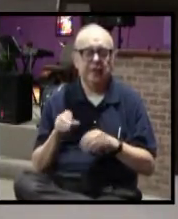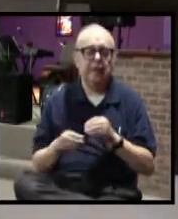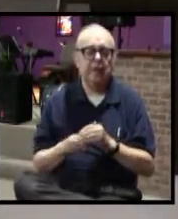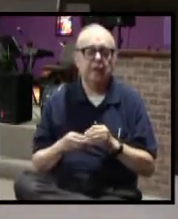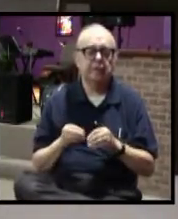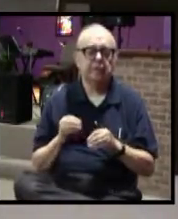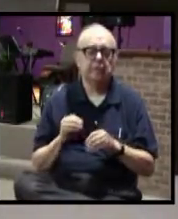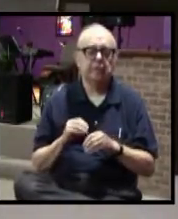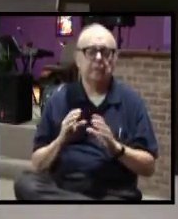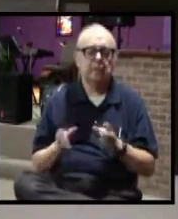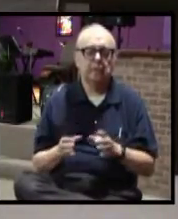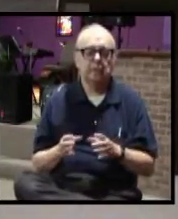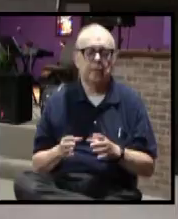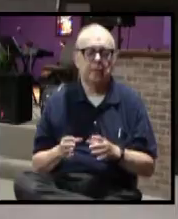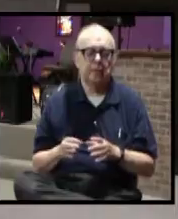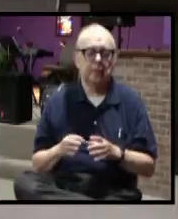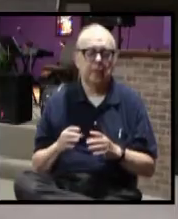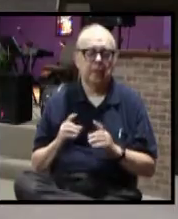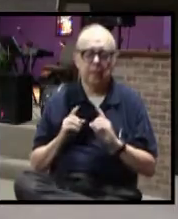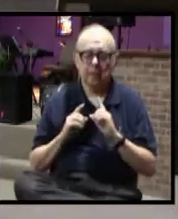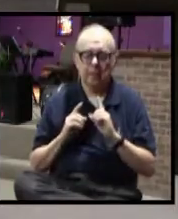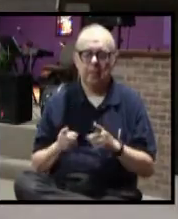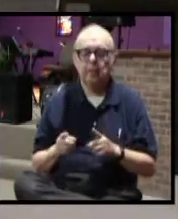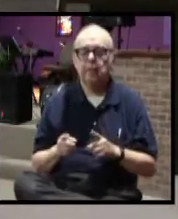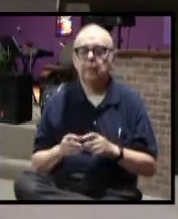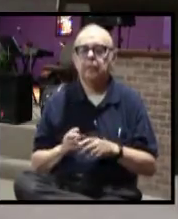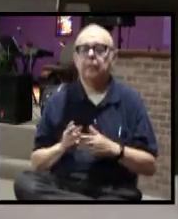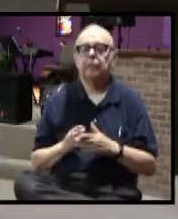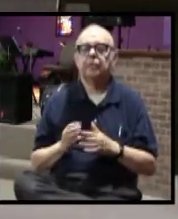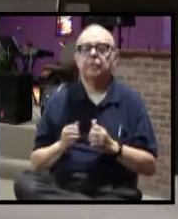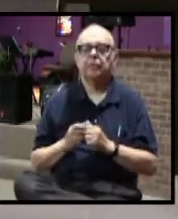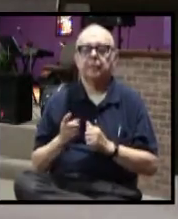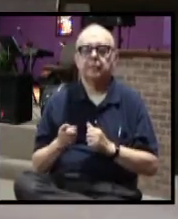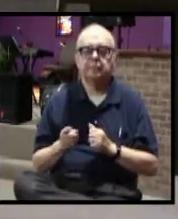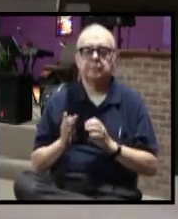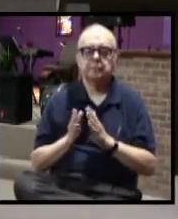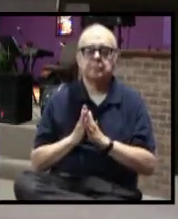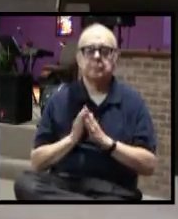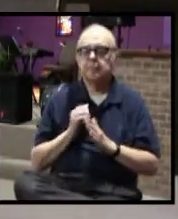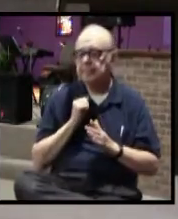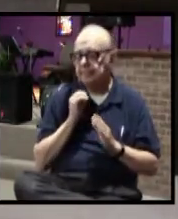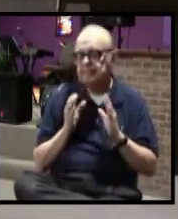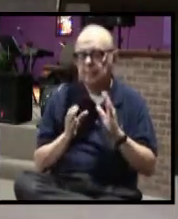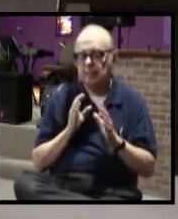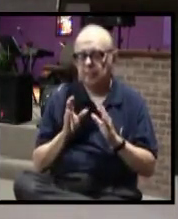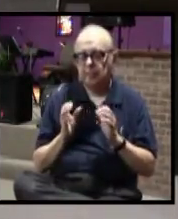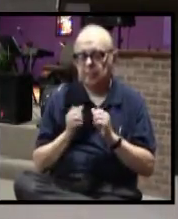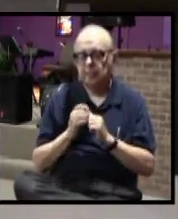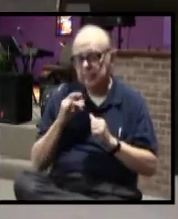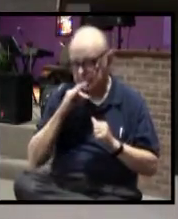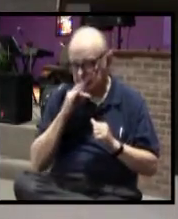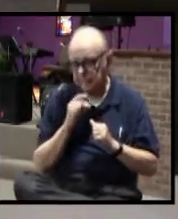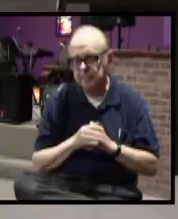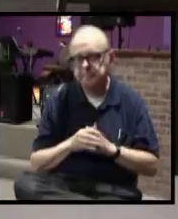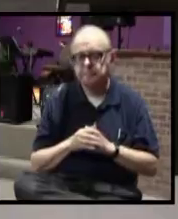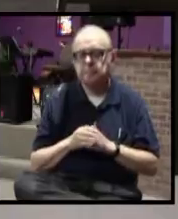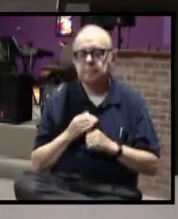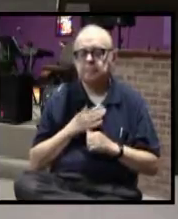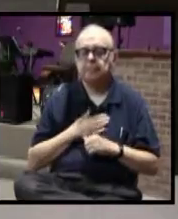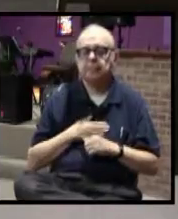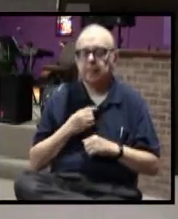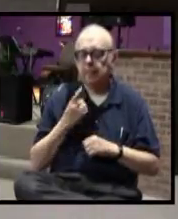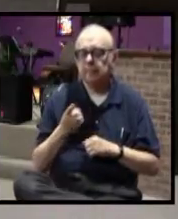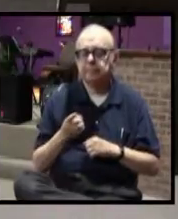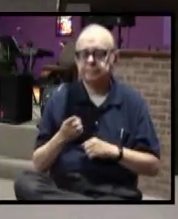for his peers to include him. The only solution that I can come up with is to share this with you. And ask that you have a conversation with your kids.